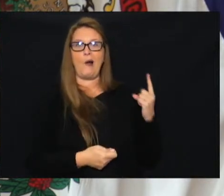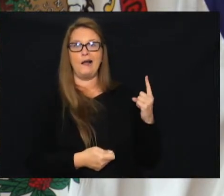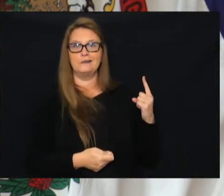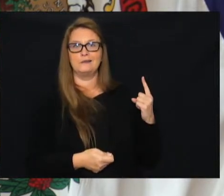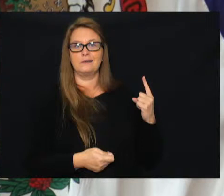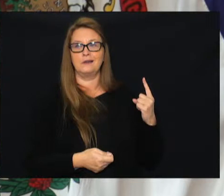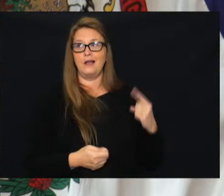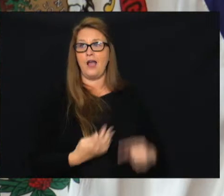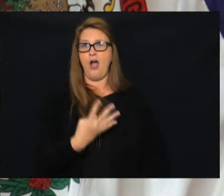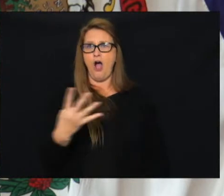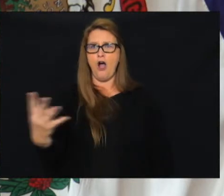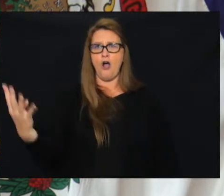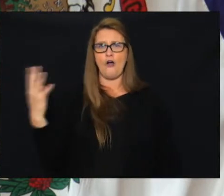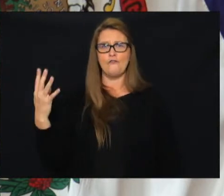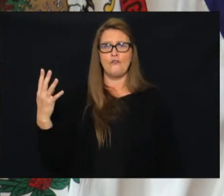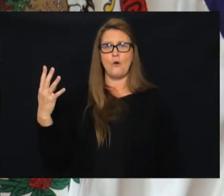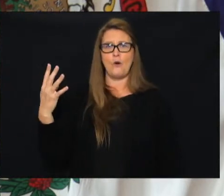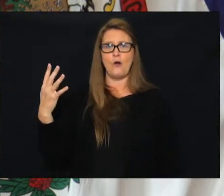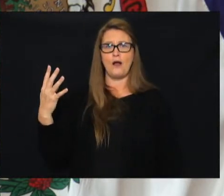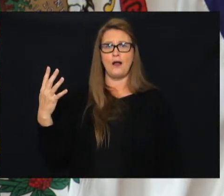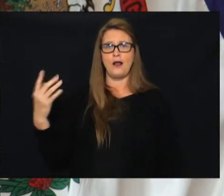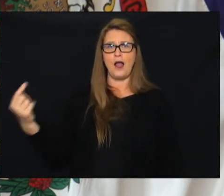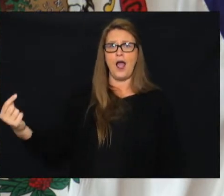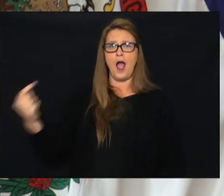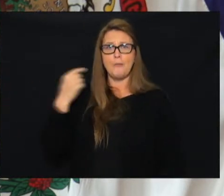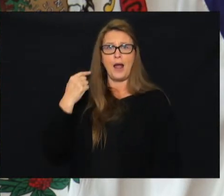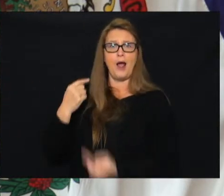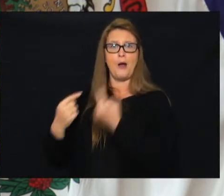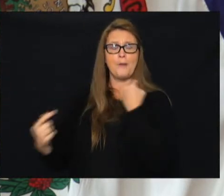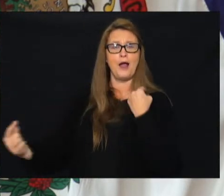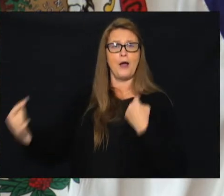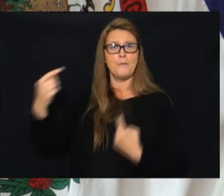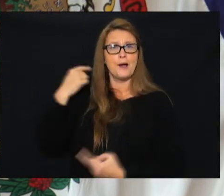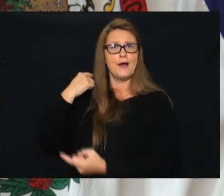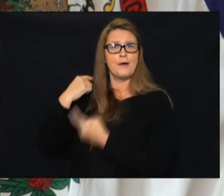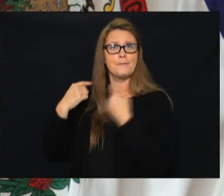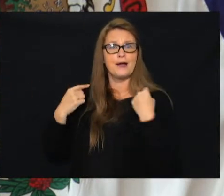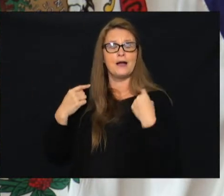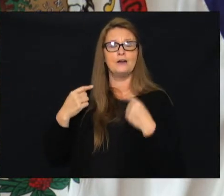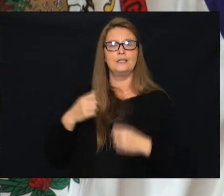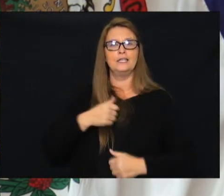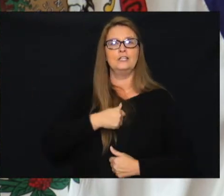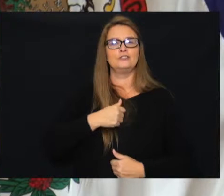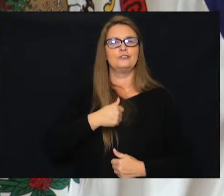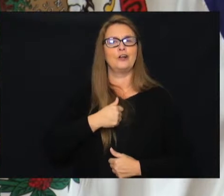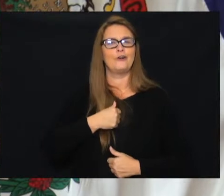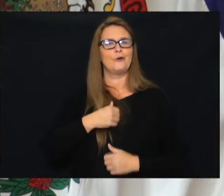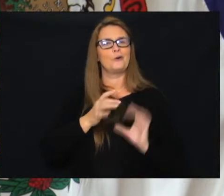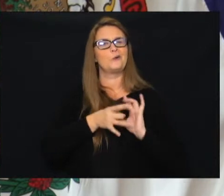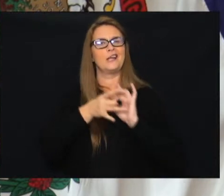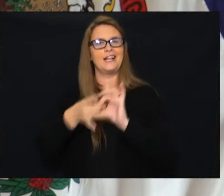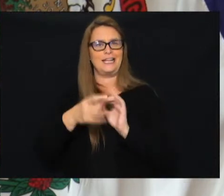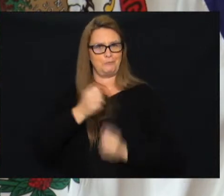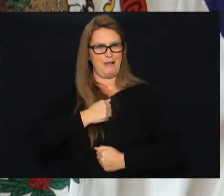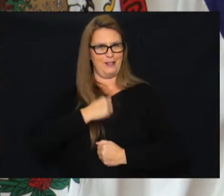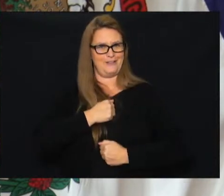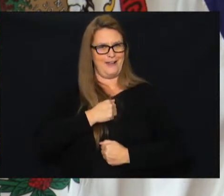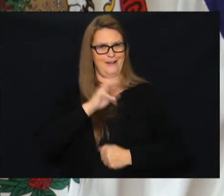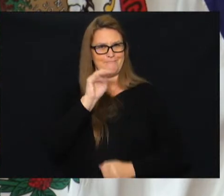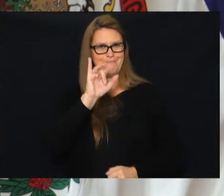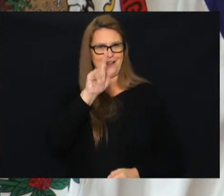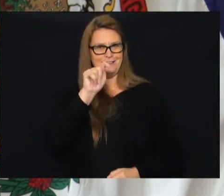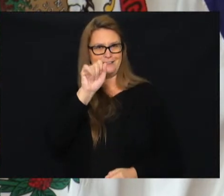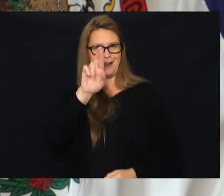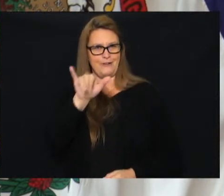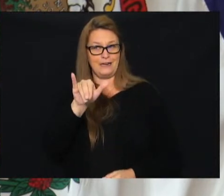all 4 of them are shooting at you. You know, the general put this in a military term. Well, if all 4 of